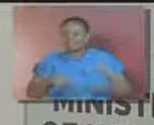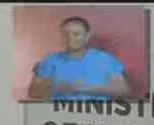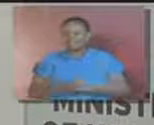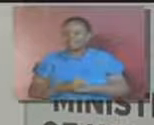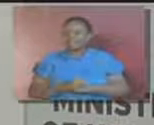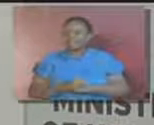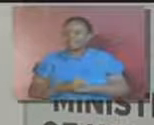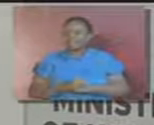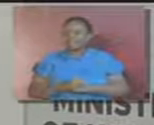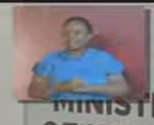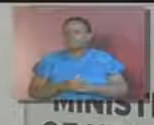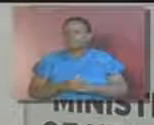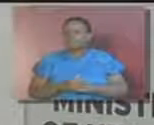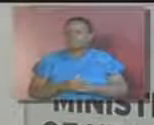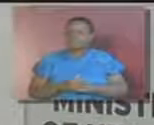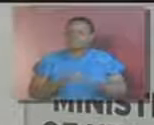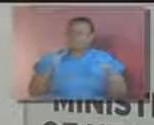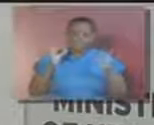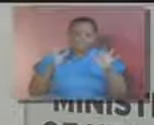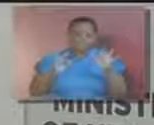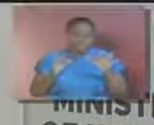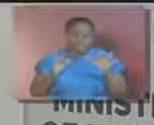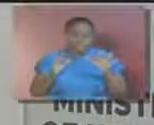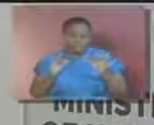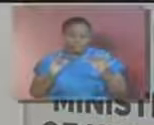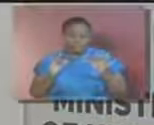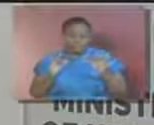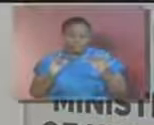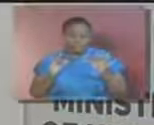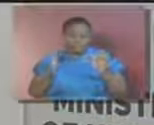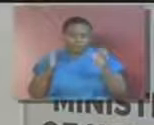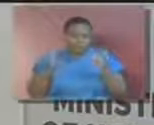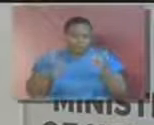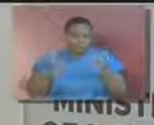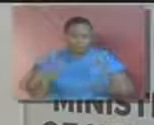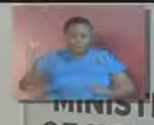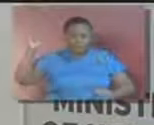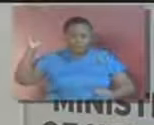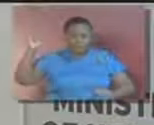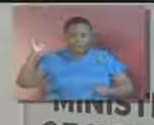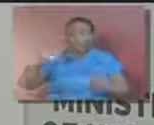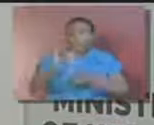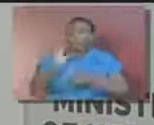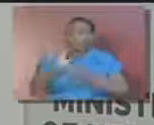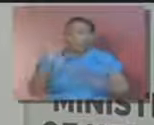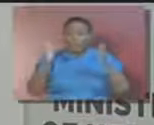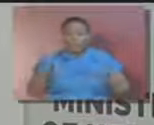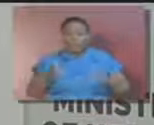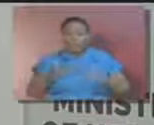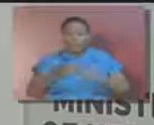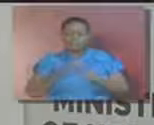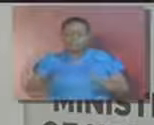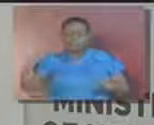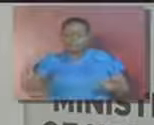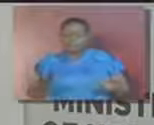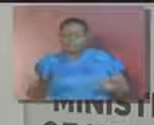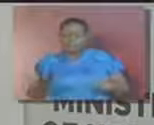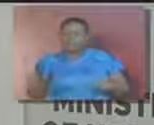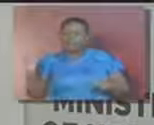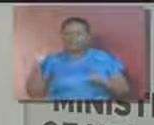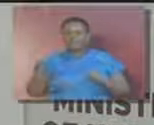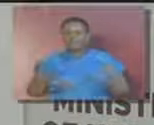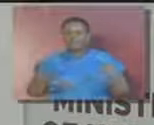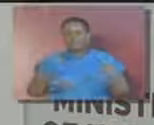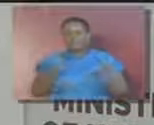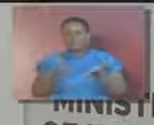you will be given the same level of care. It is a public health disease. As a non-national will be given the same level of care as a national